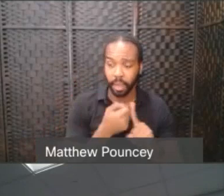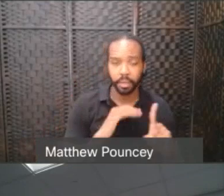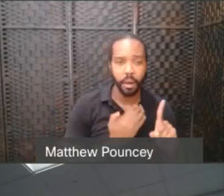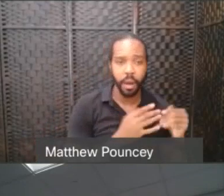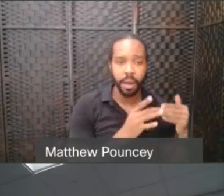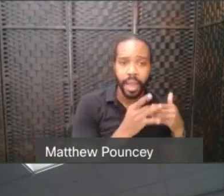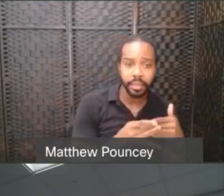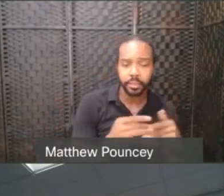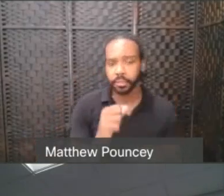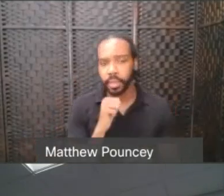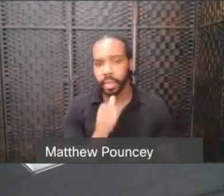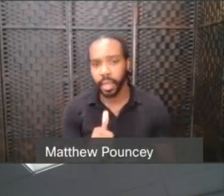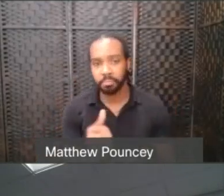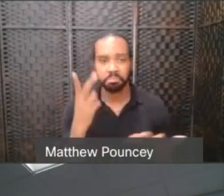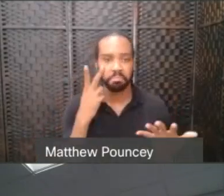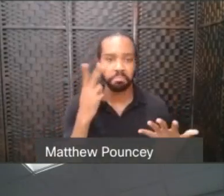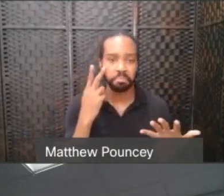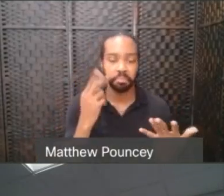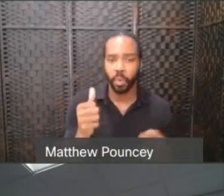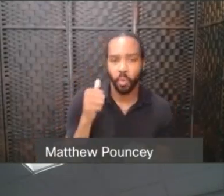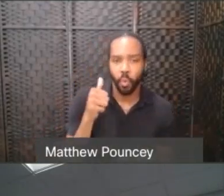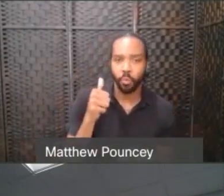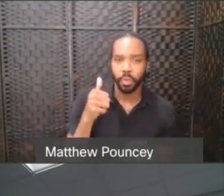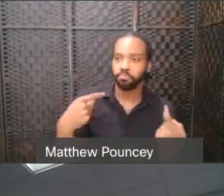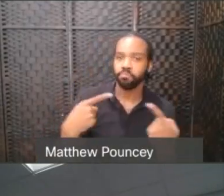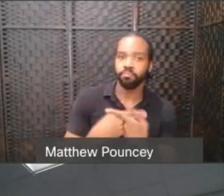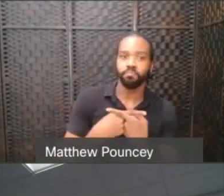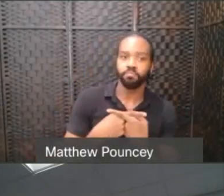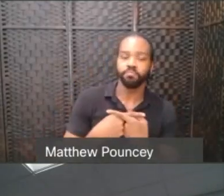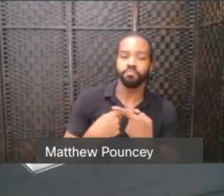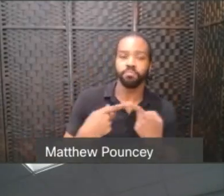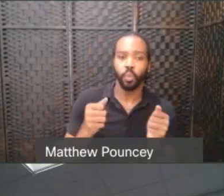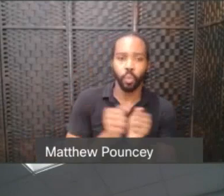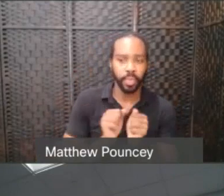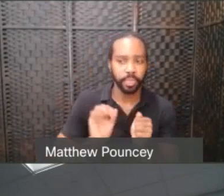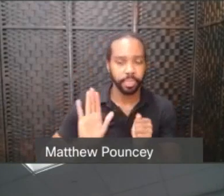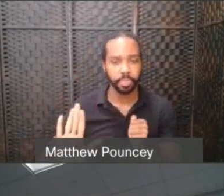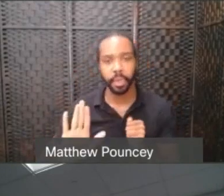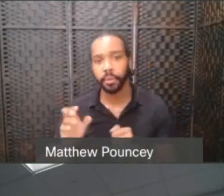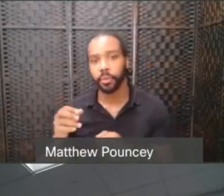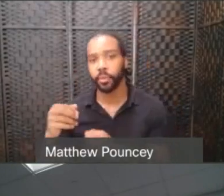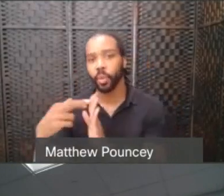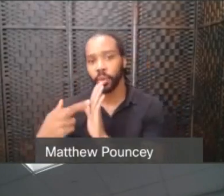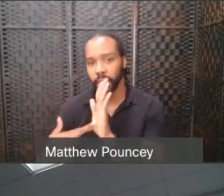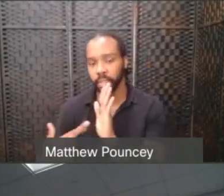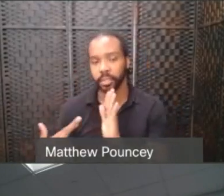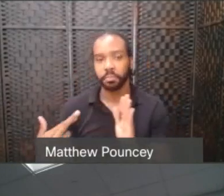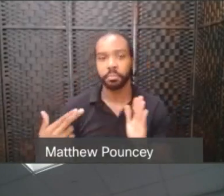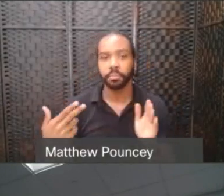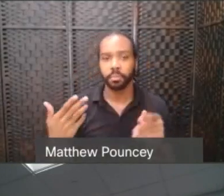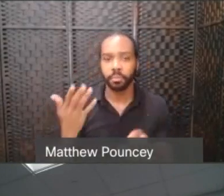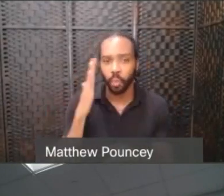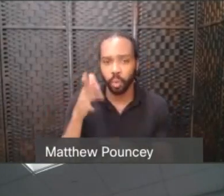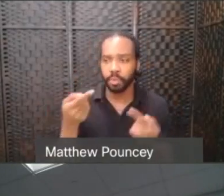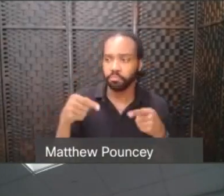will not be contradictory to OSHA regulations, and providers should still